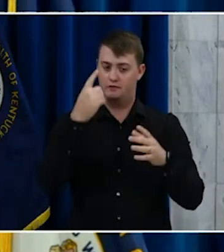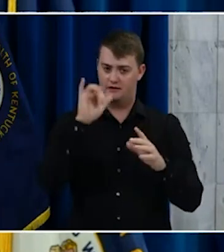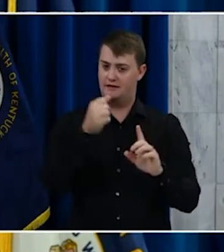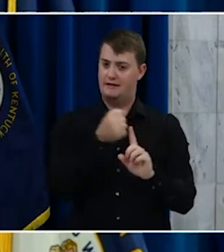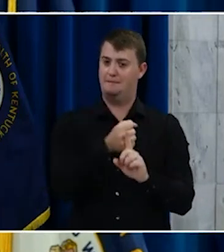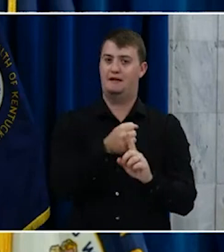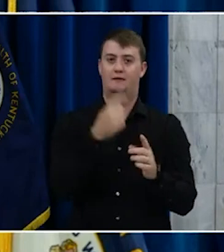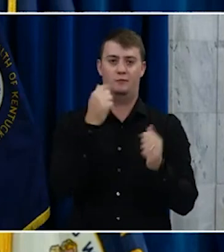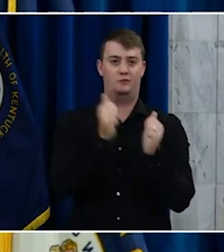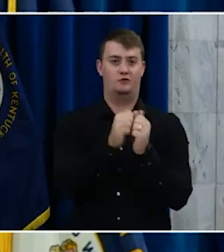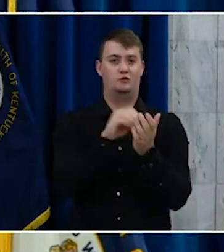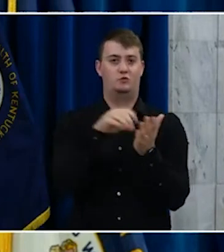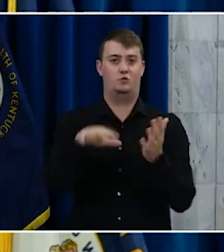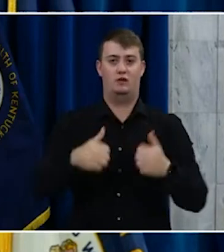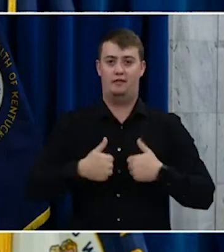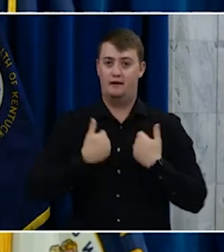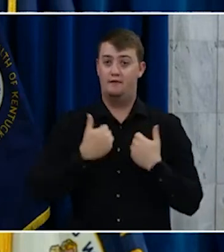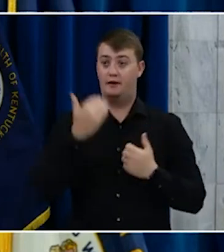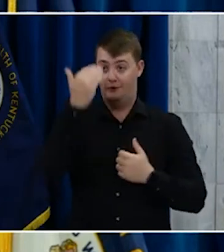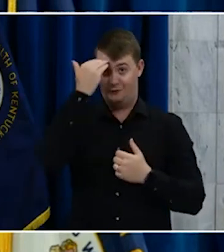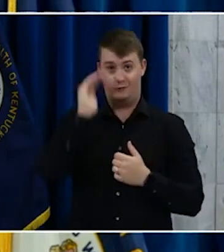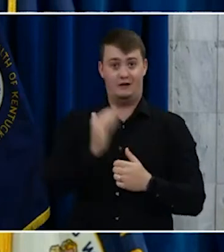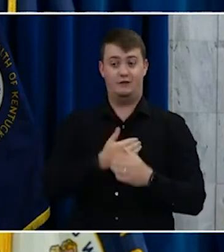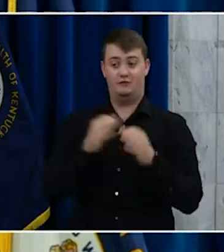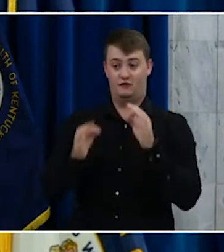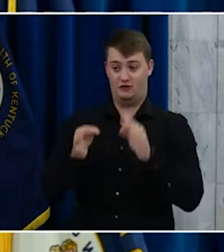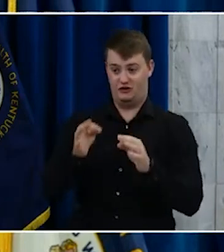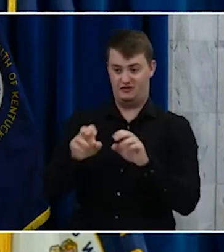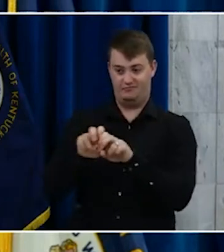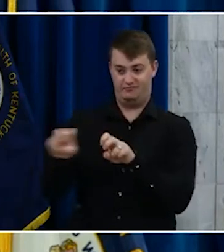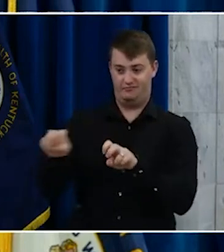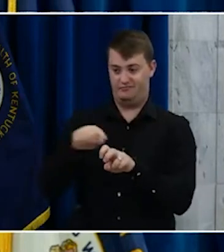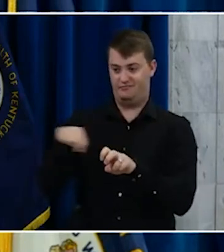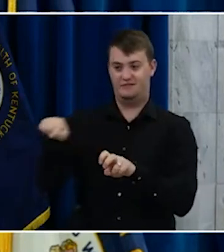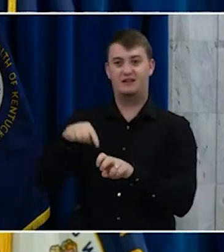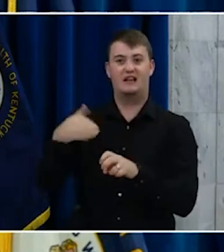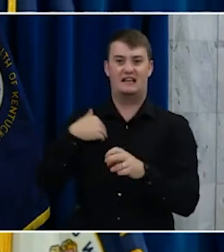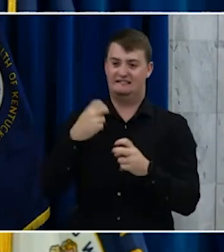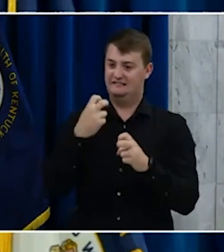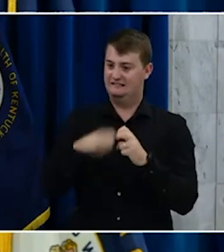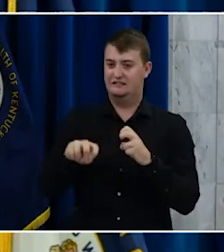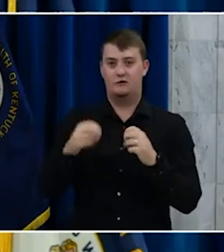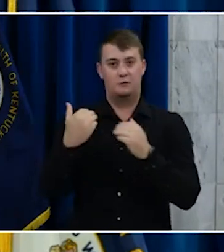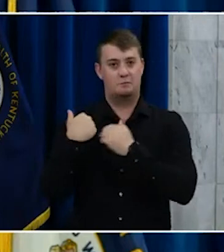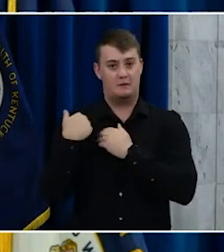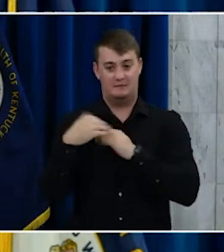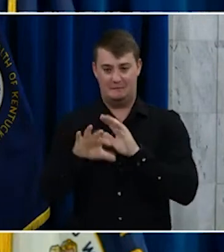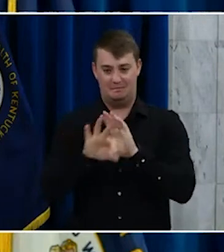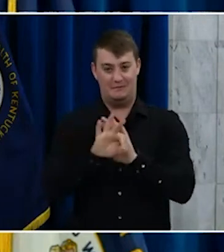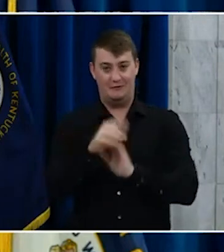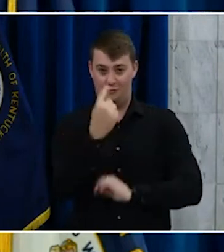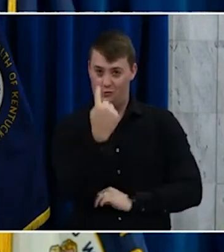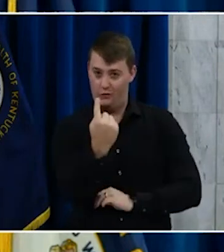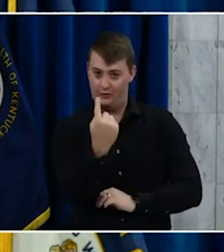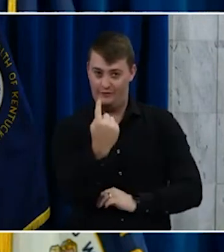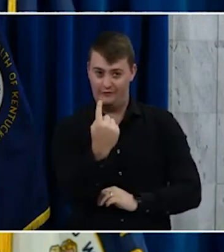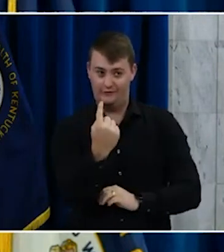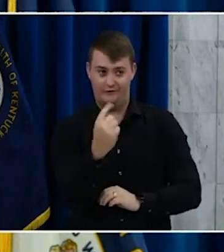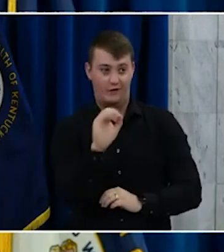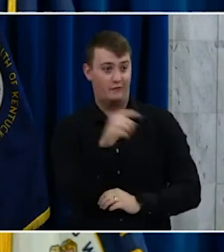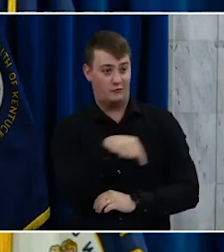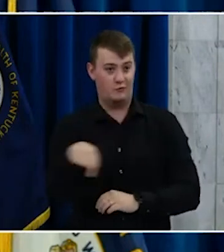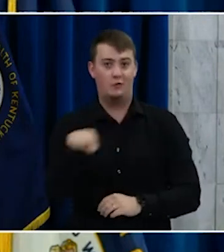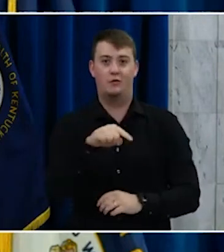student lives. And I know our judges had an incredibly difficult responsibility of selecting one of you as